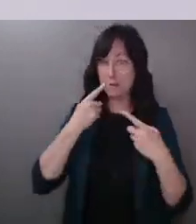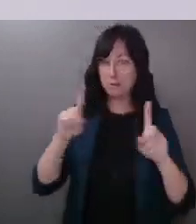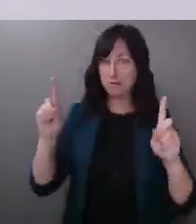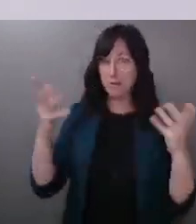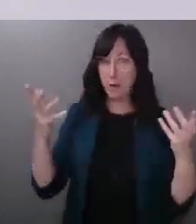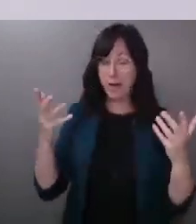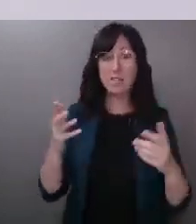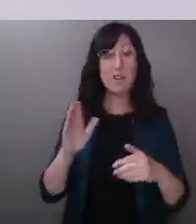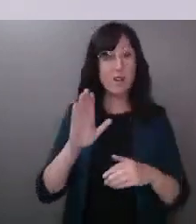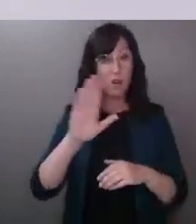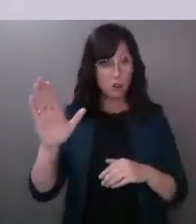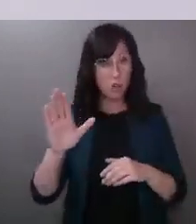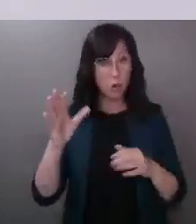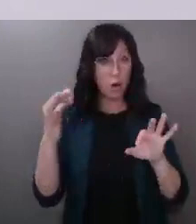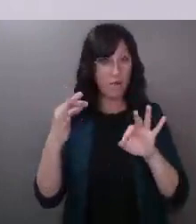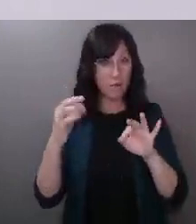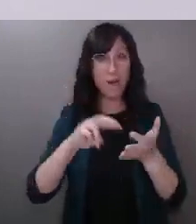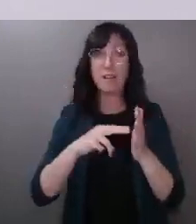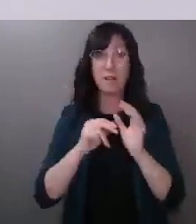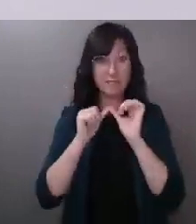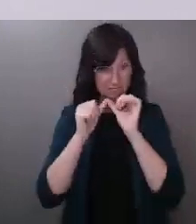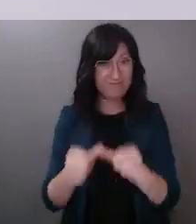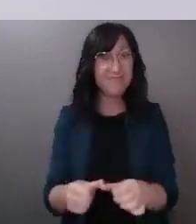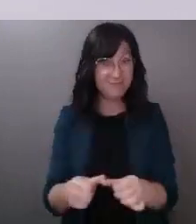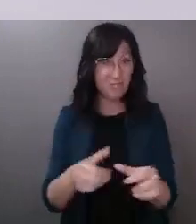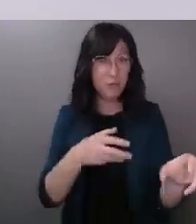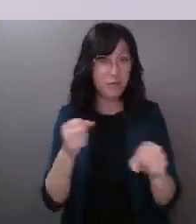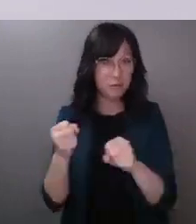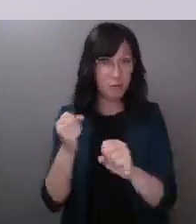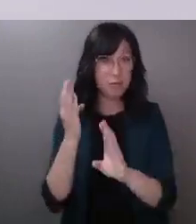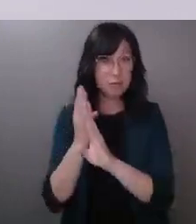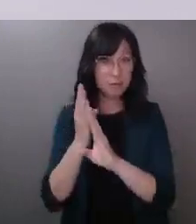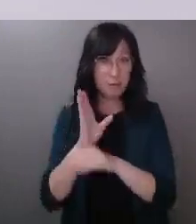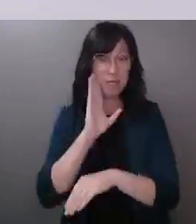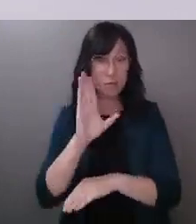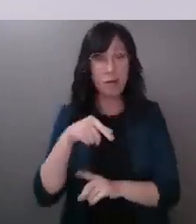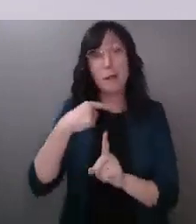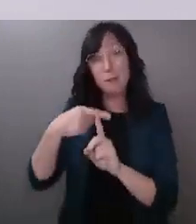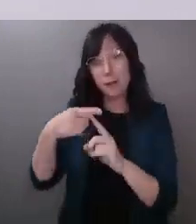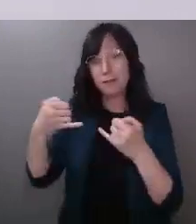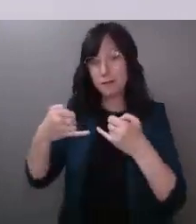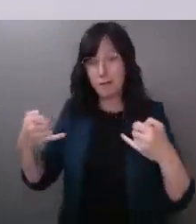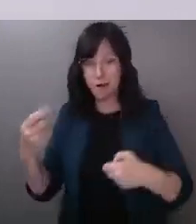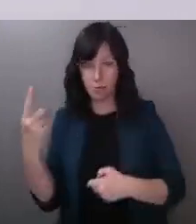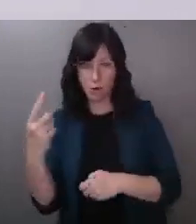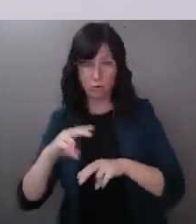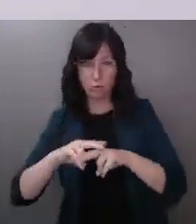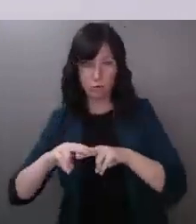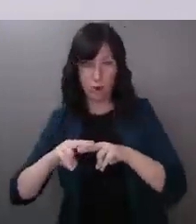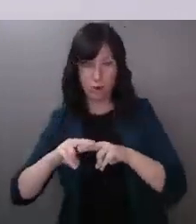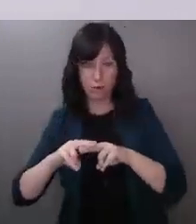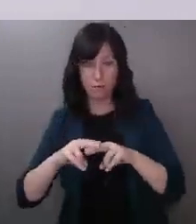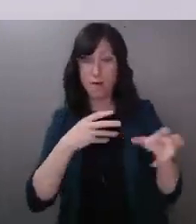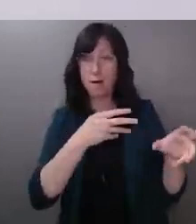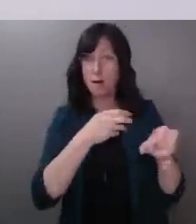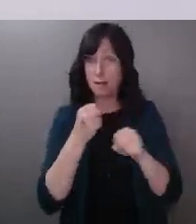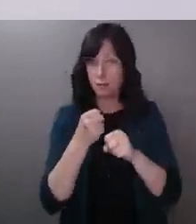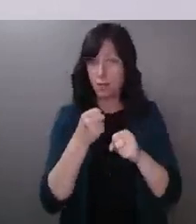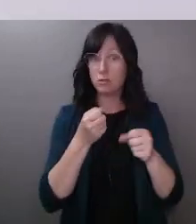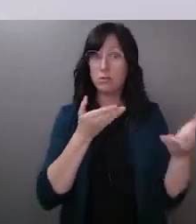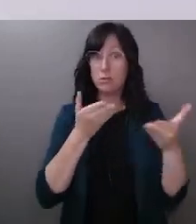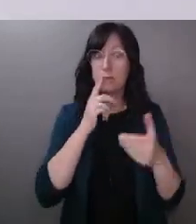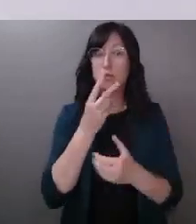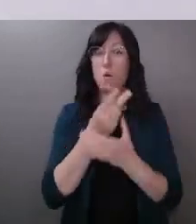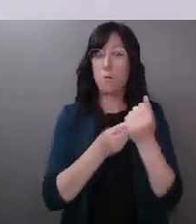will continue operating express bus service in addition to Line 1. This express service will run in both